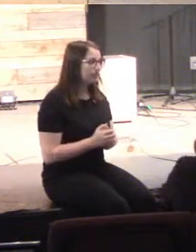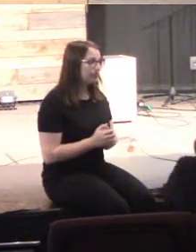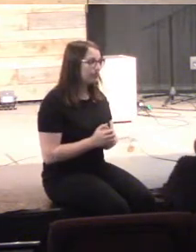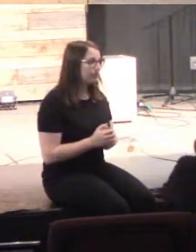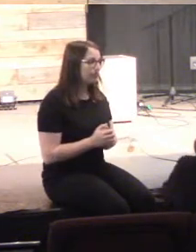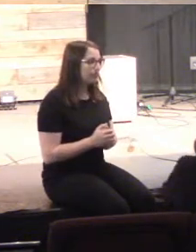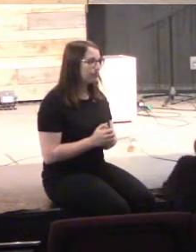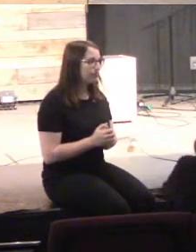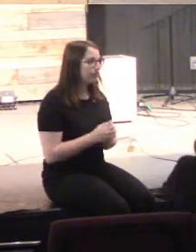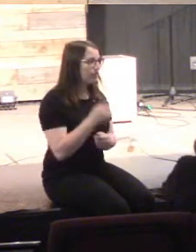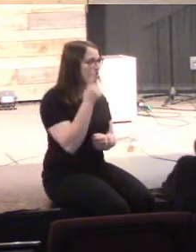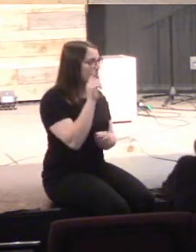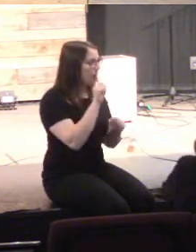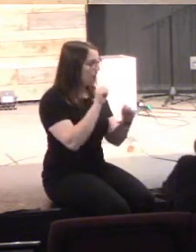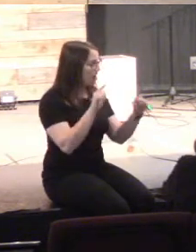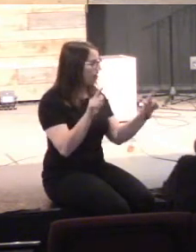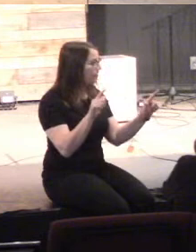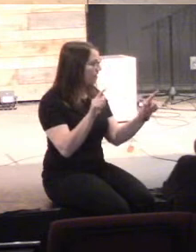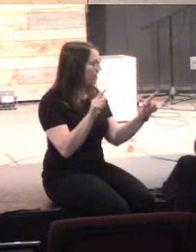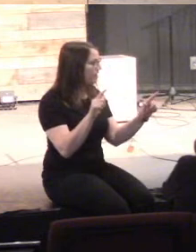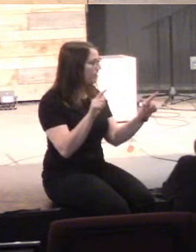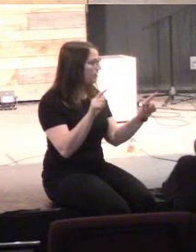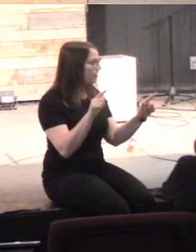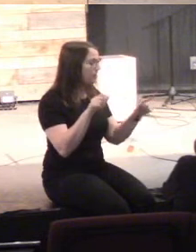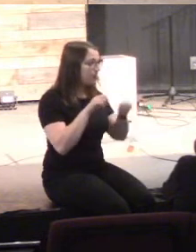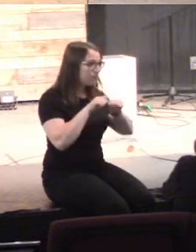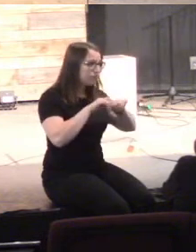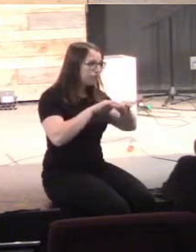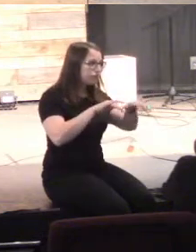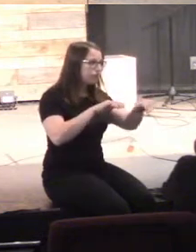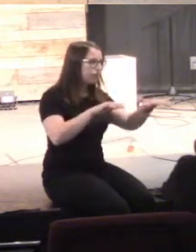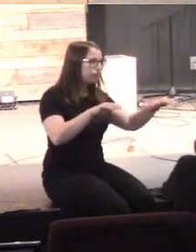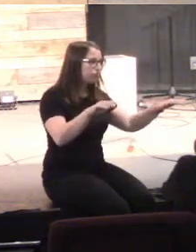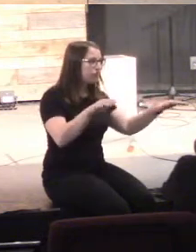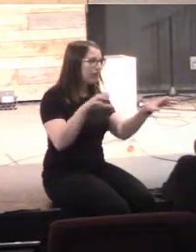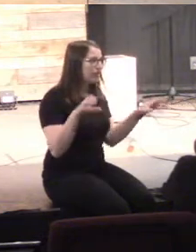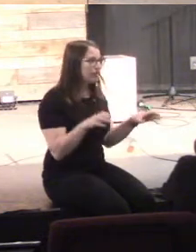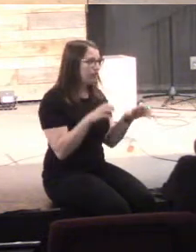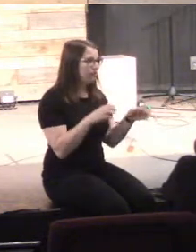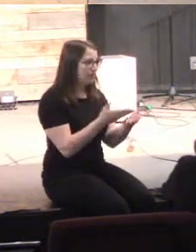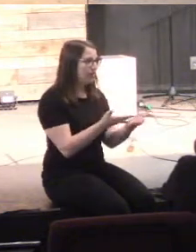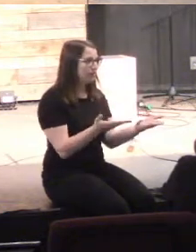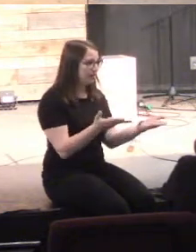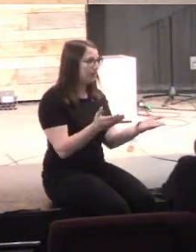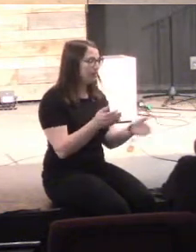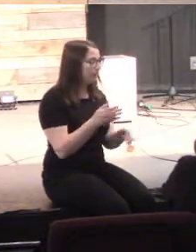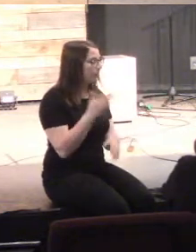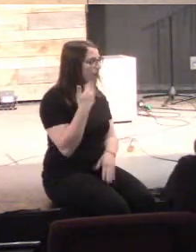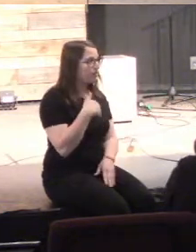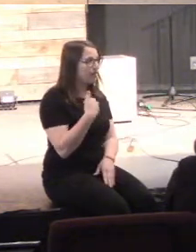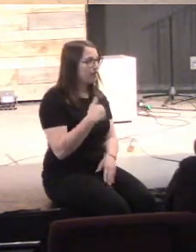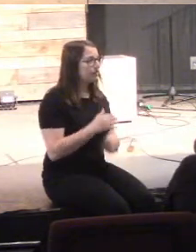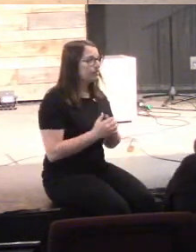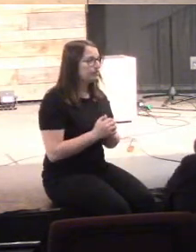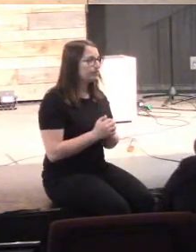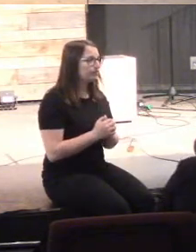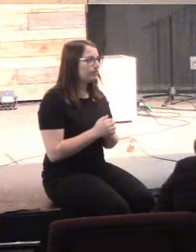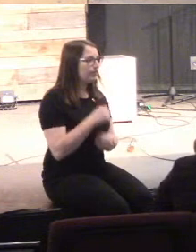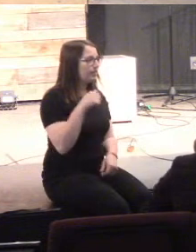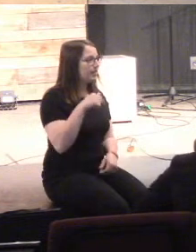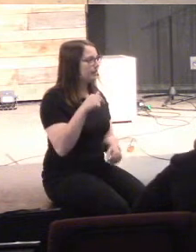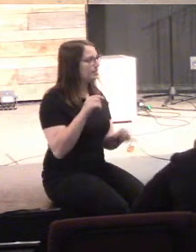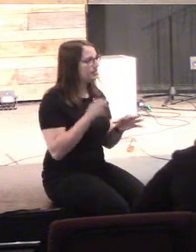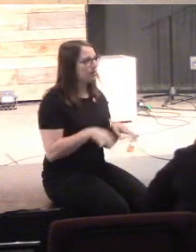just go act it out. What a great stirring Sunday we've had. And we are going to have